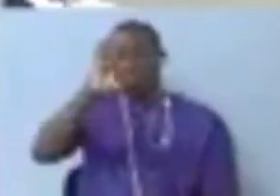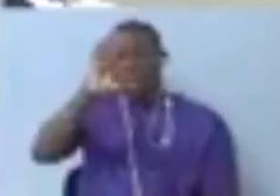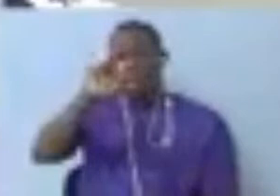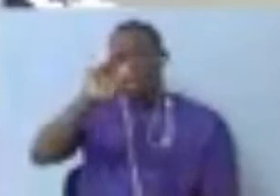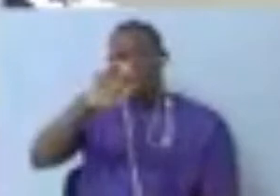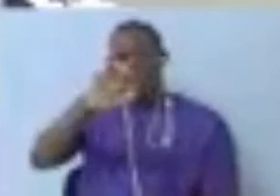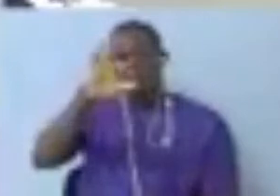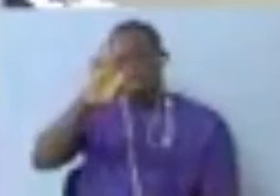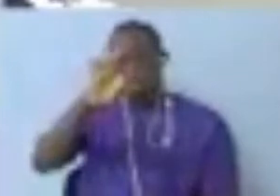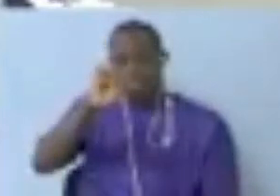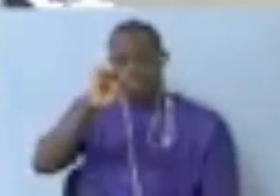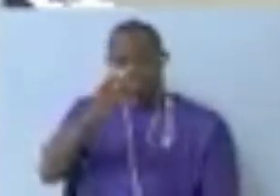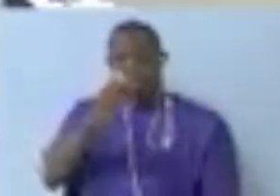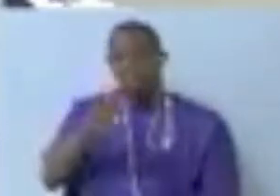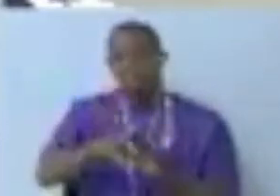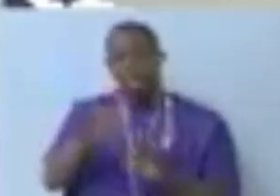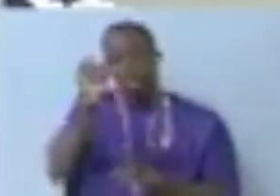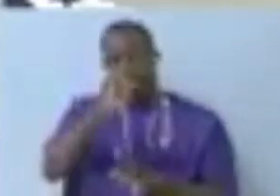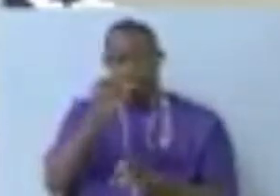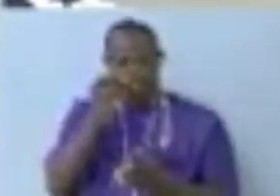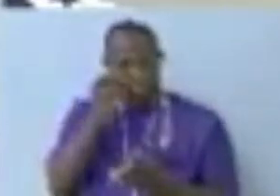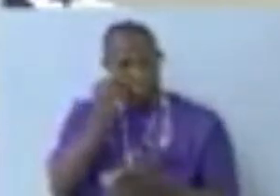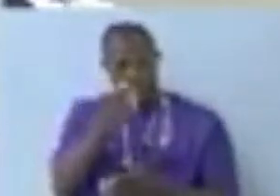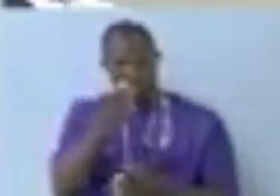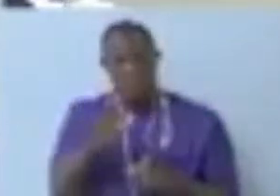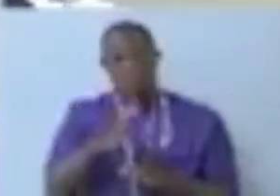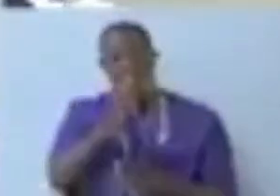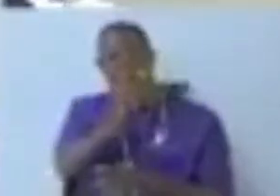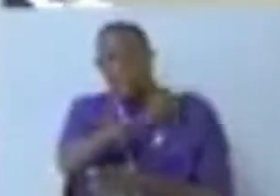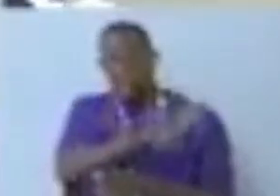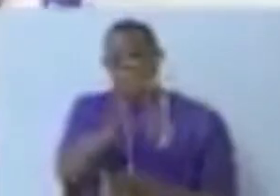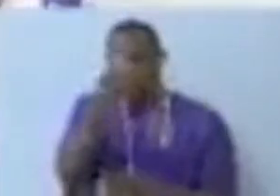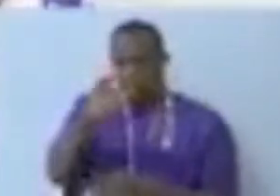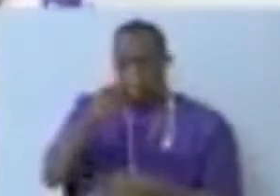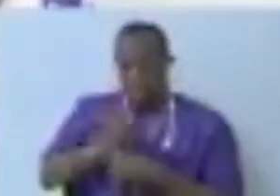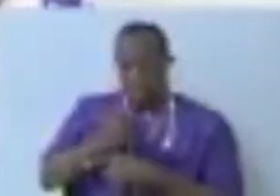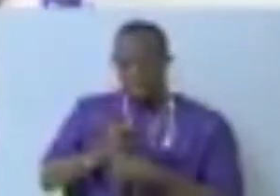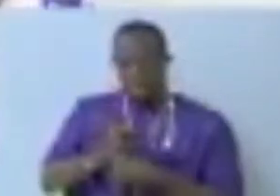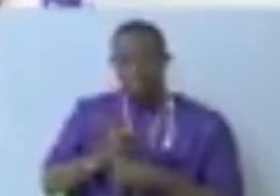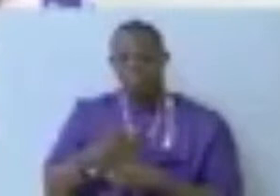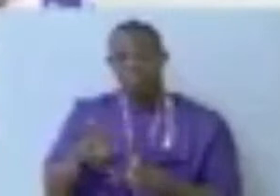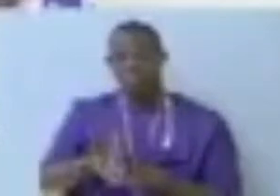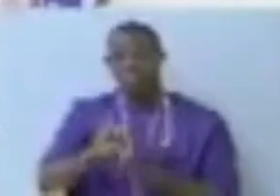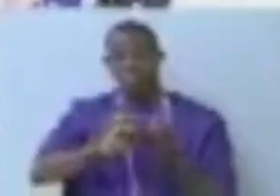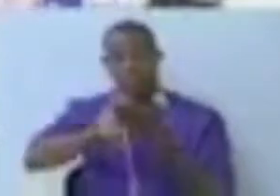Yes. It says depart. Okay. Could